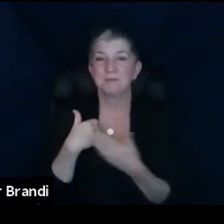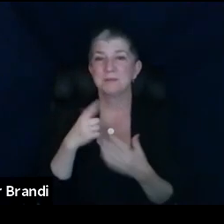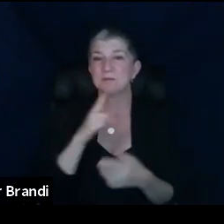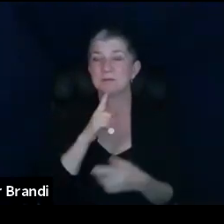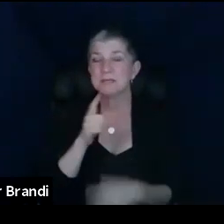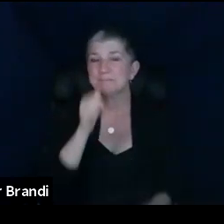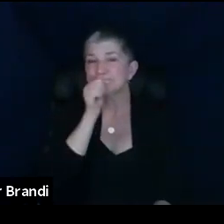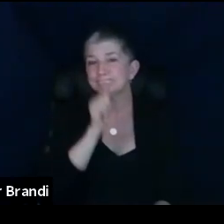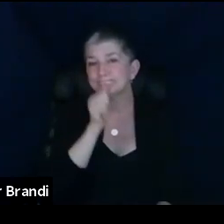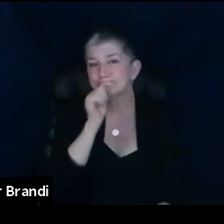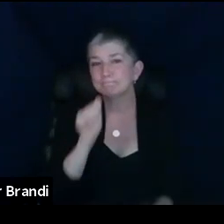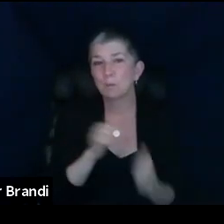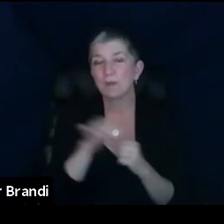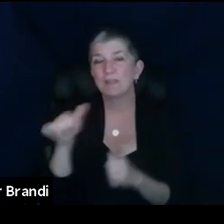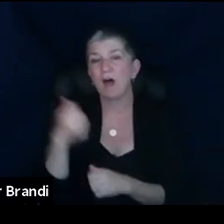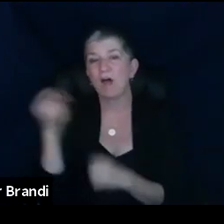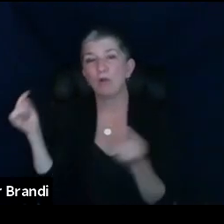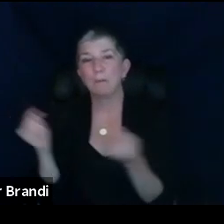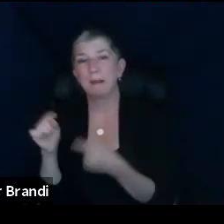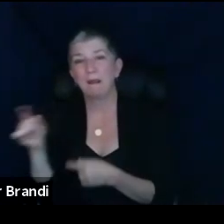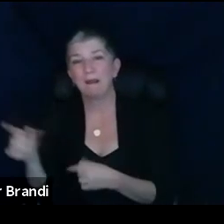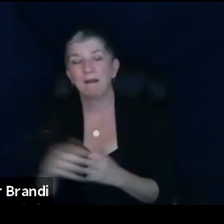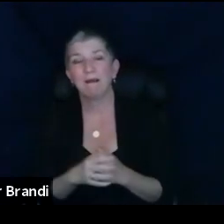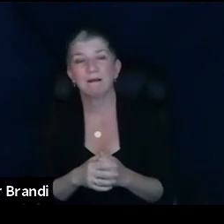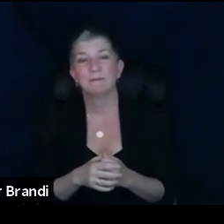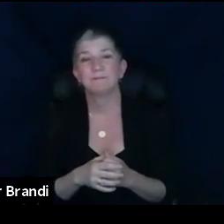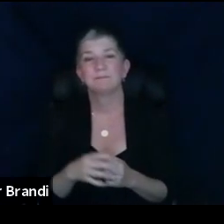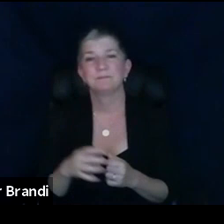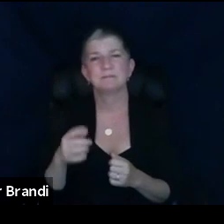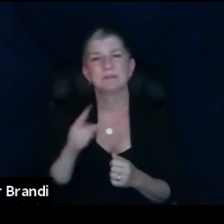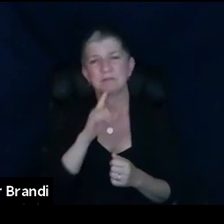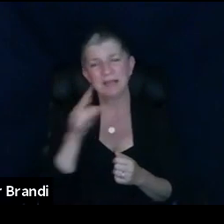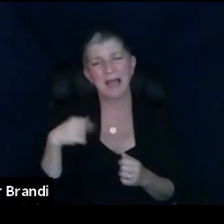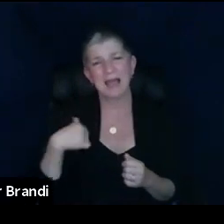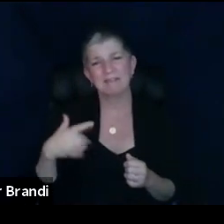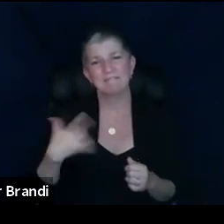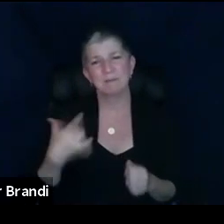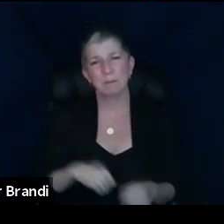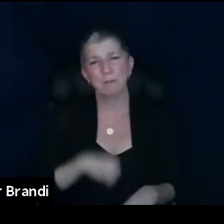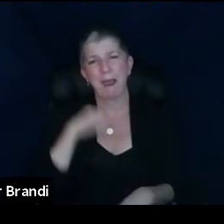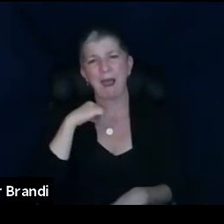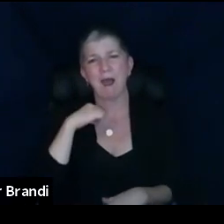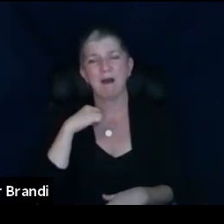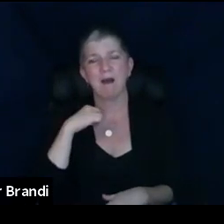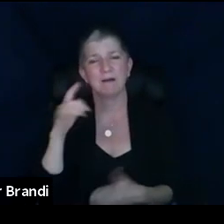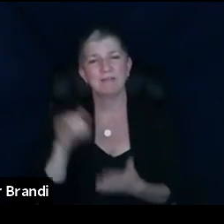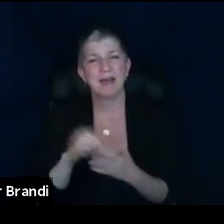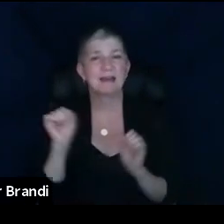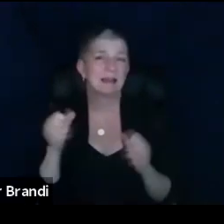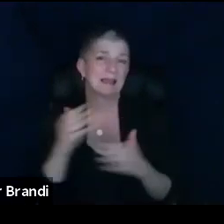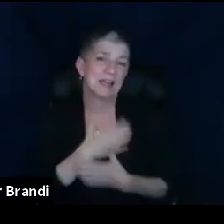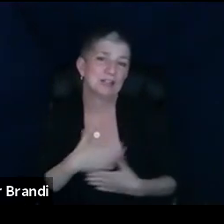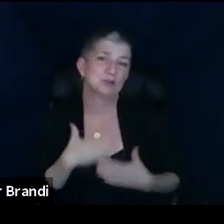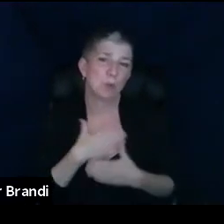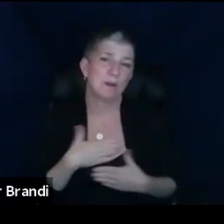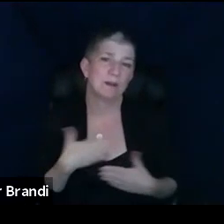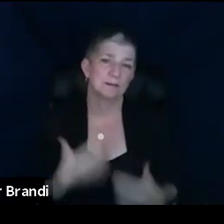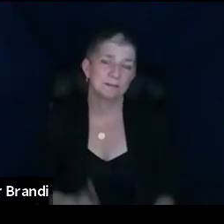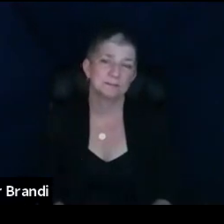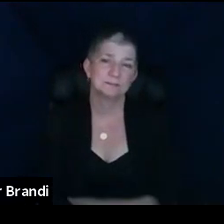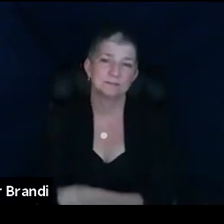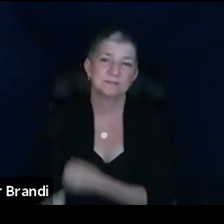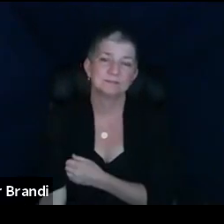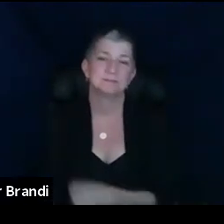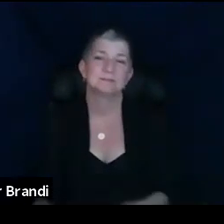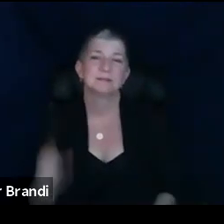it helps, it's something that I can feel proud of and something that I can enjoy. Can you